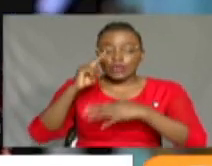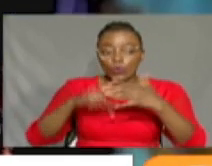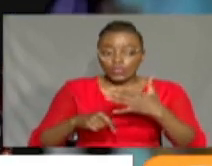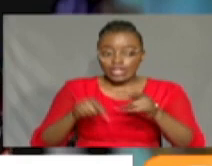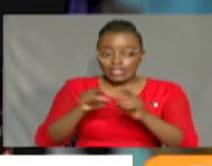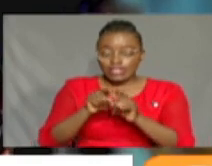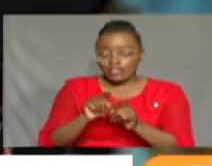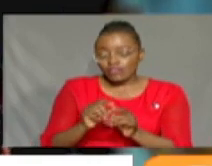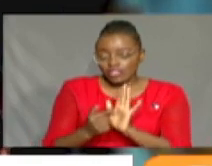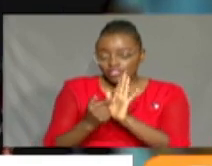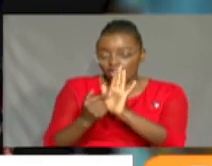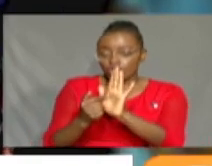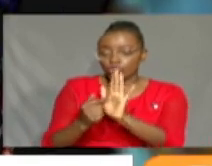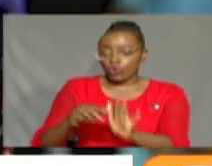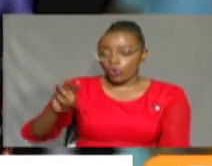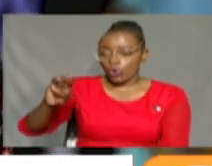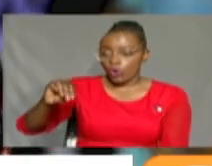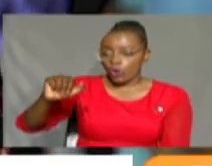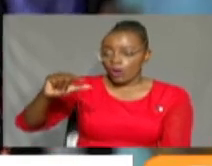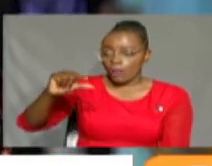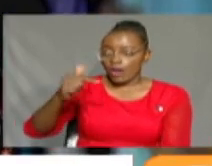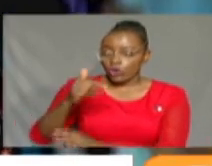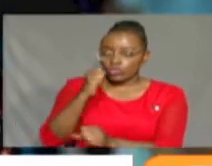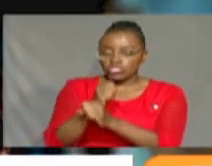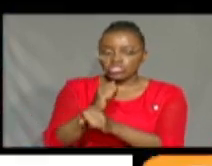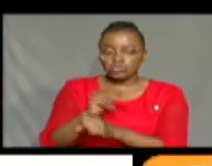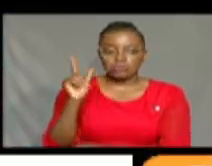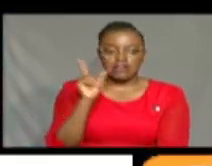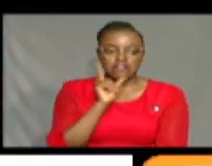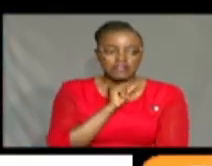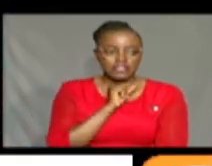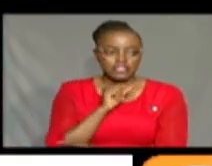is a clear indication that the maggot's job is done.